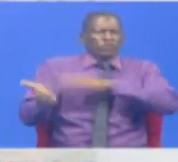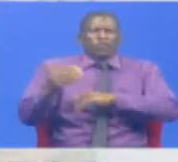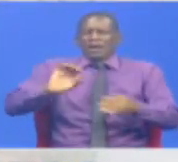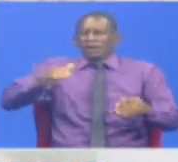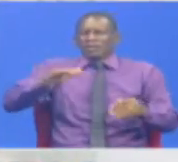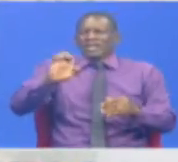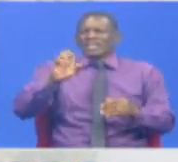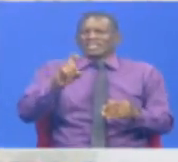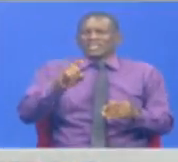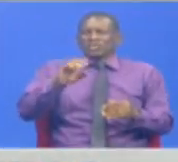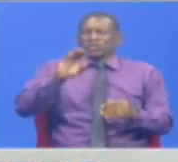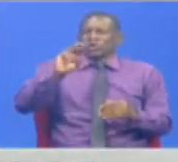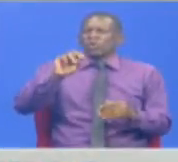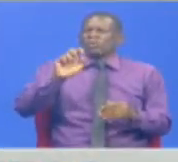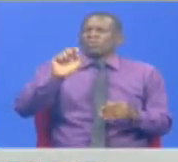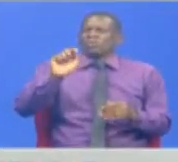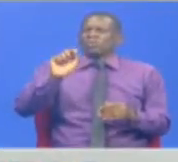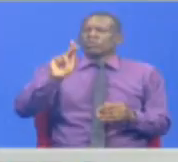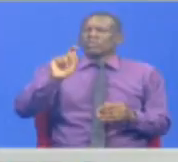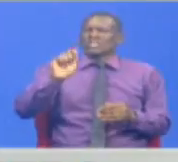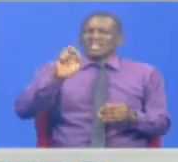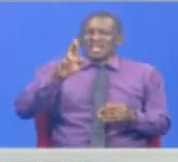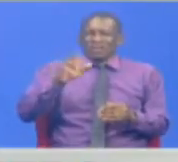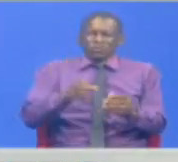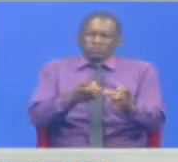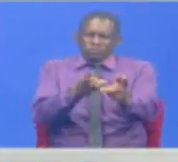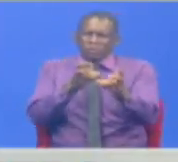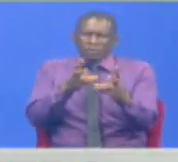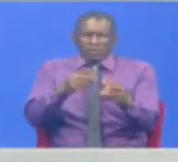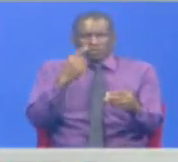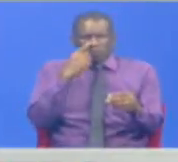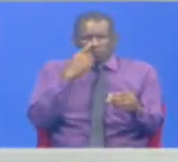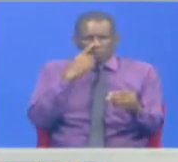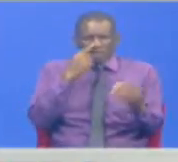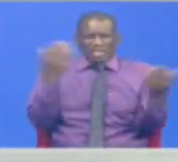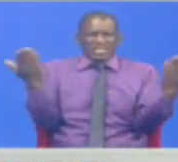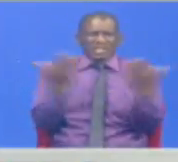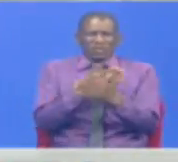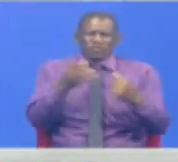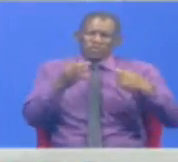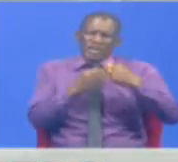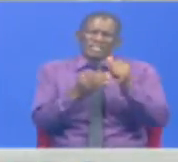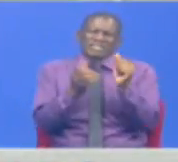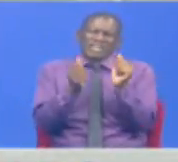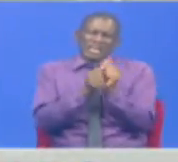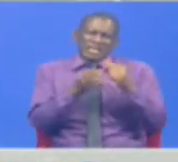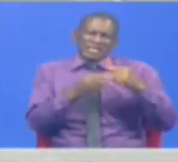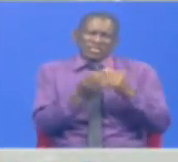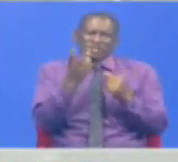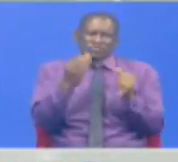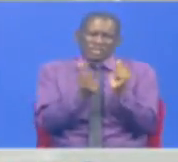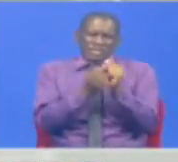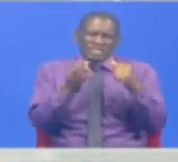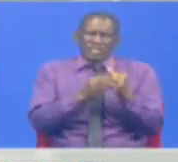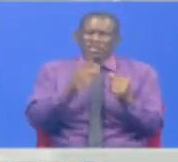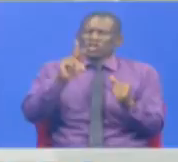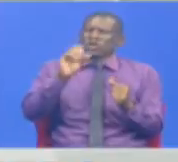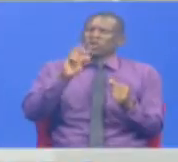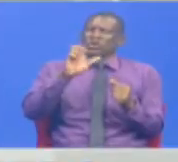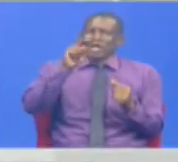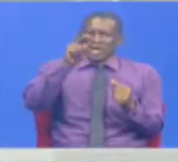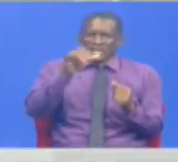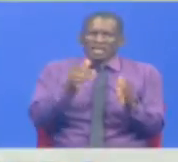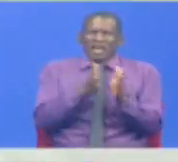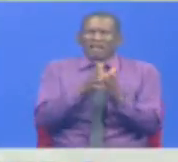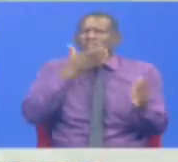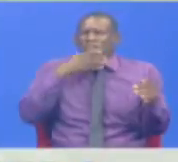Idris Mukhtar, was fatally shot in his home on the night of August 18, 2018. Korani and his brother were adversely mentioned